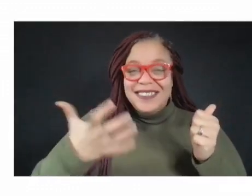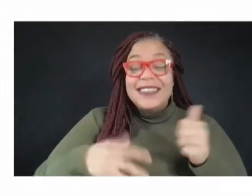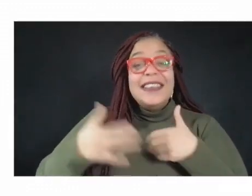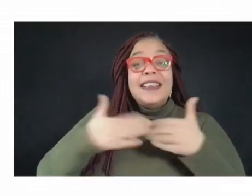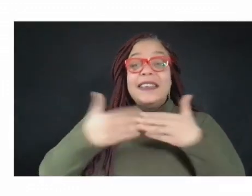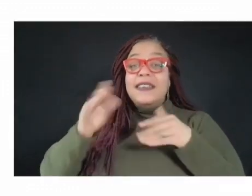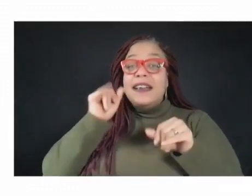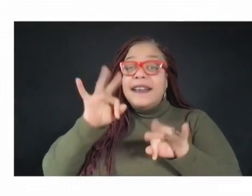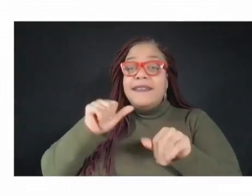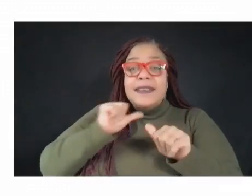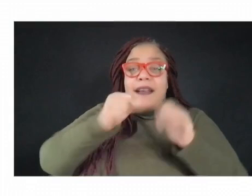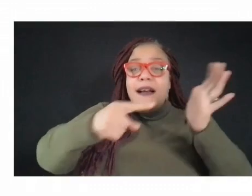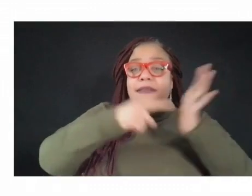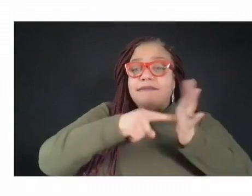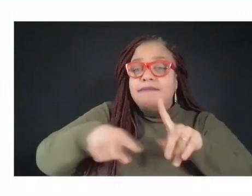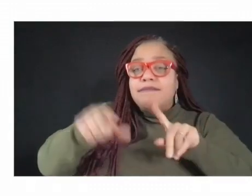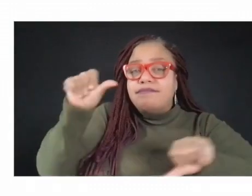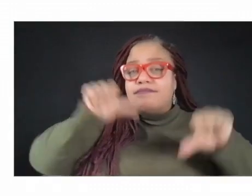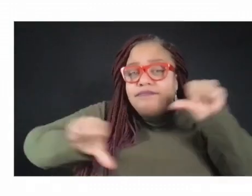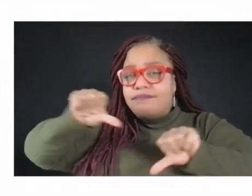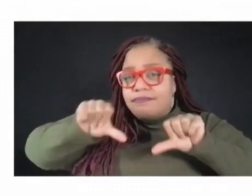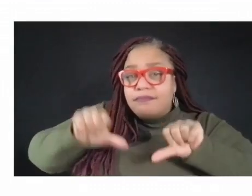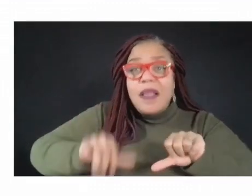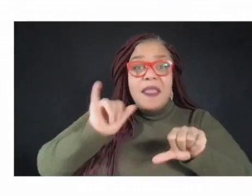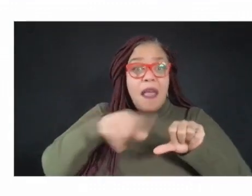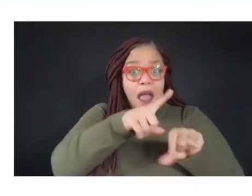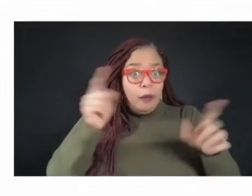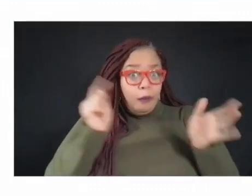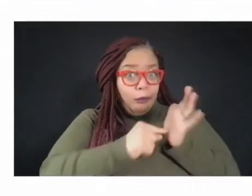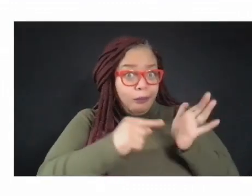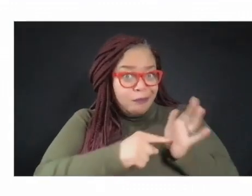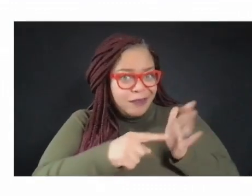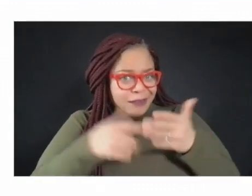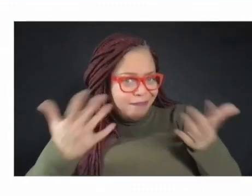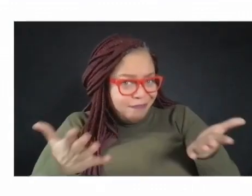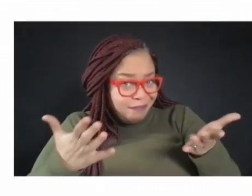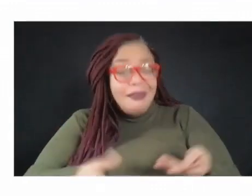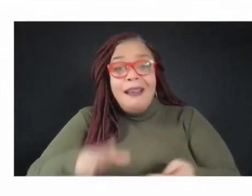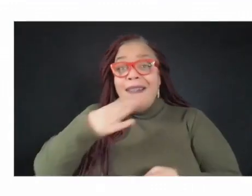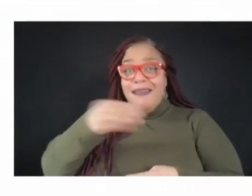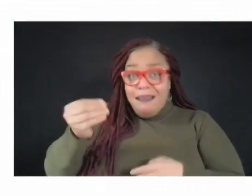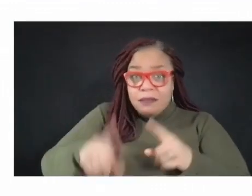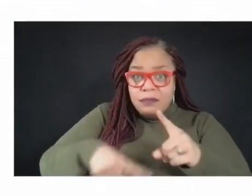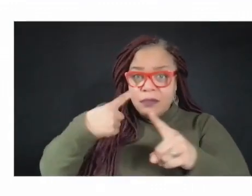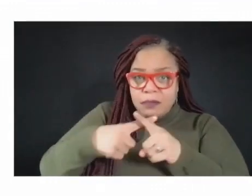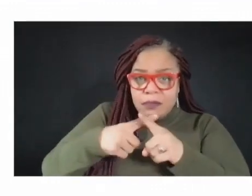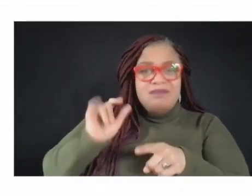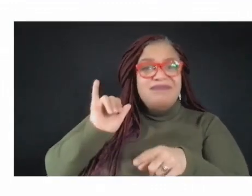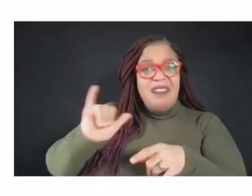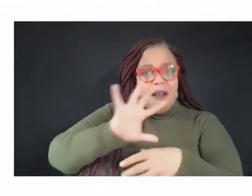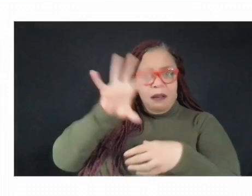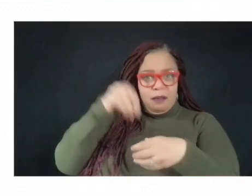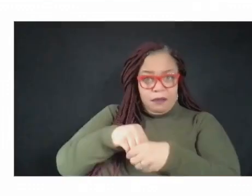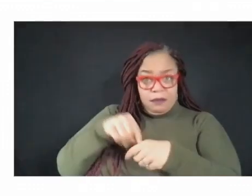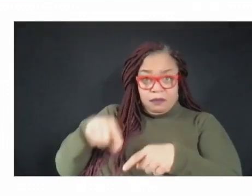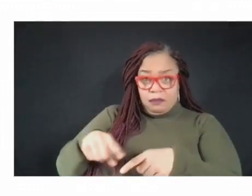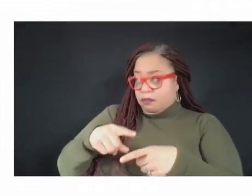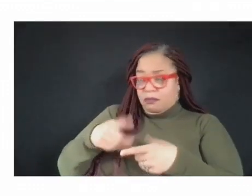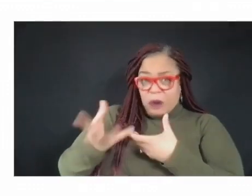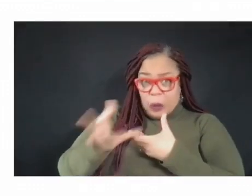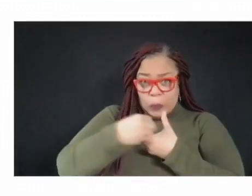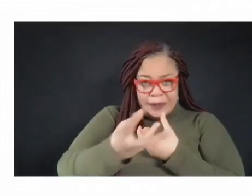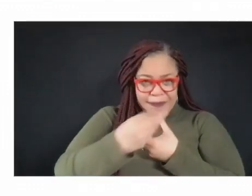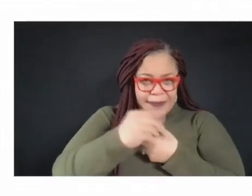you represent, and that inclusivity, is important